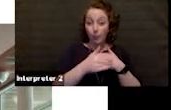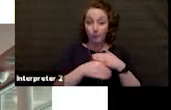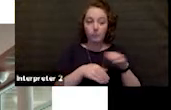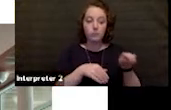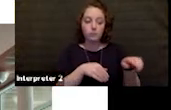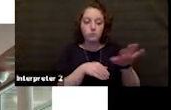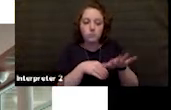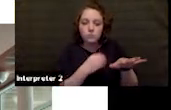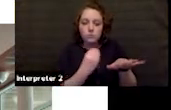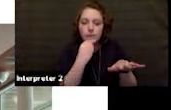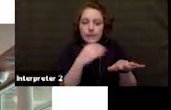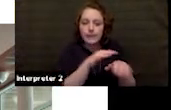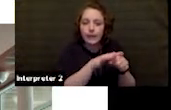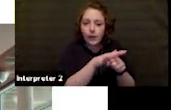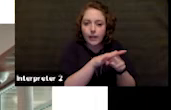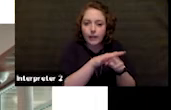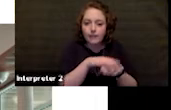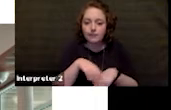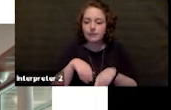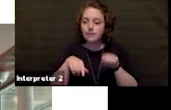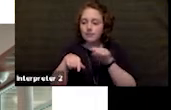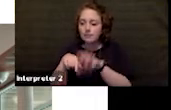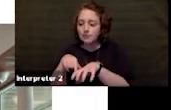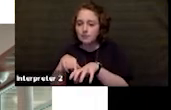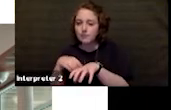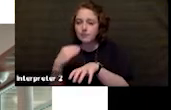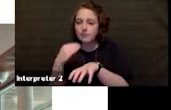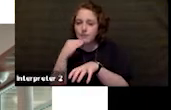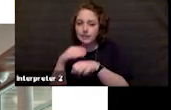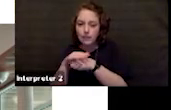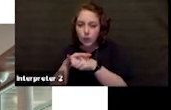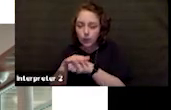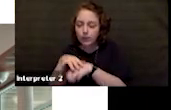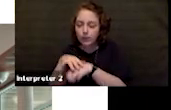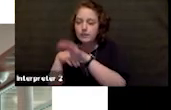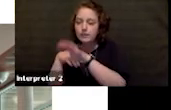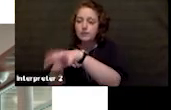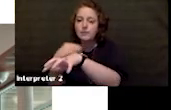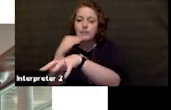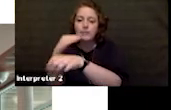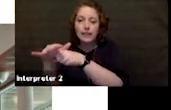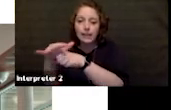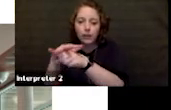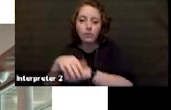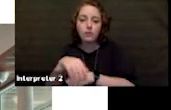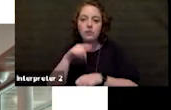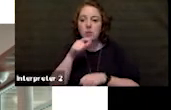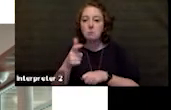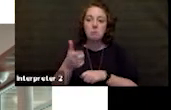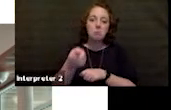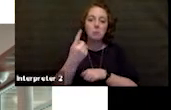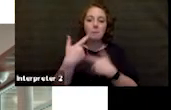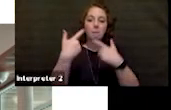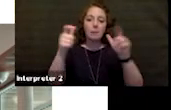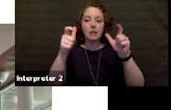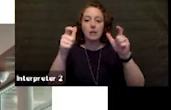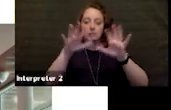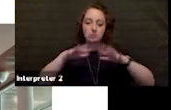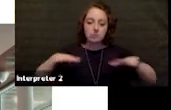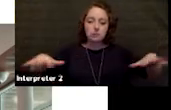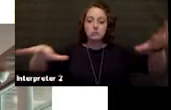this big group traditional style setting cafeteria. And so it's a